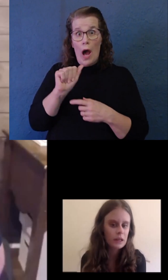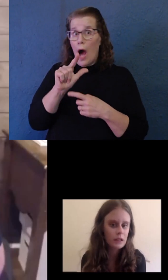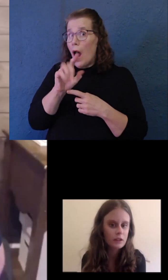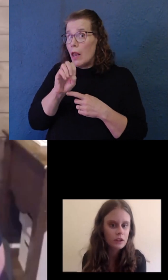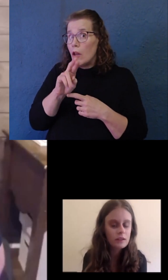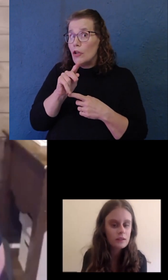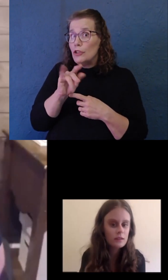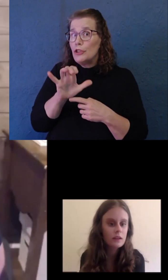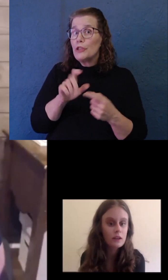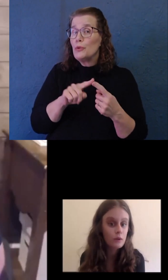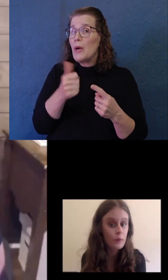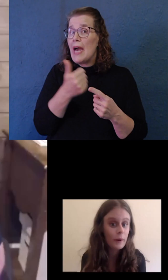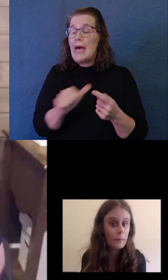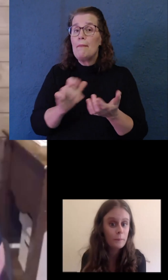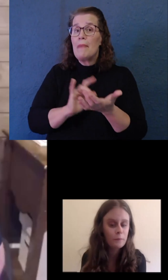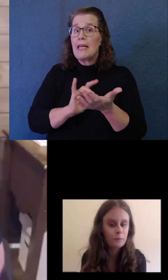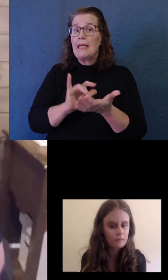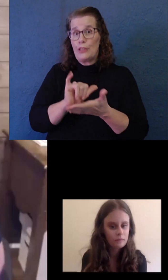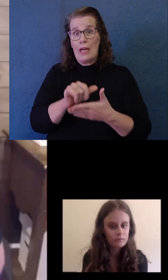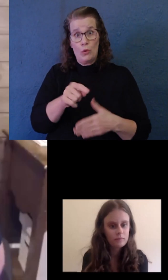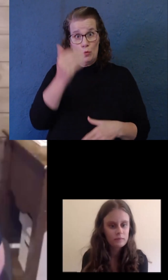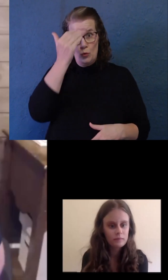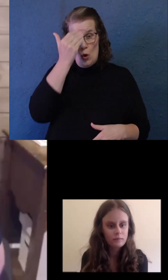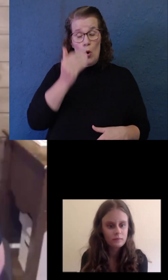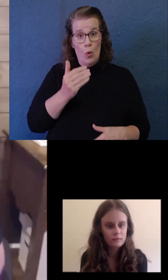any medications that you know about?